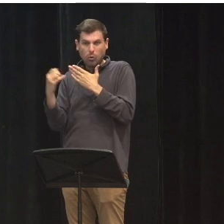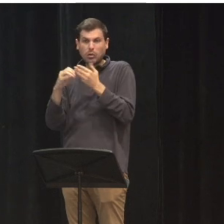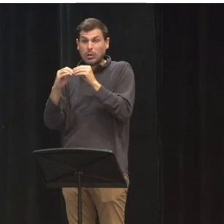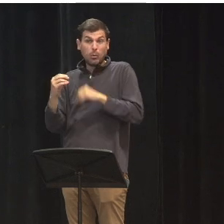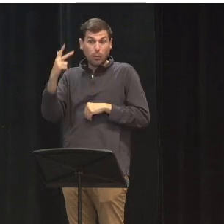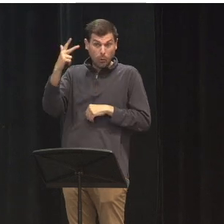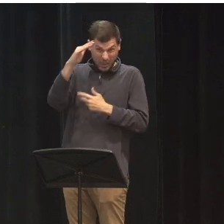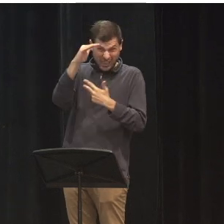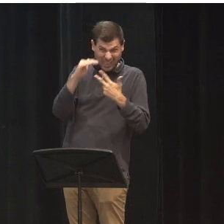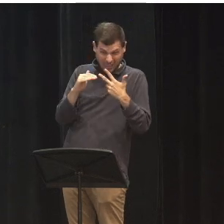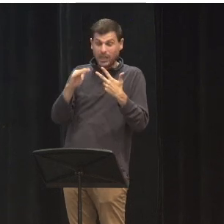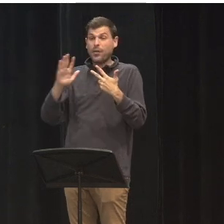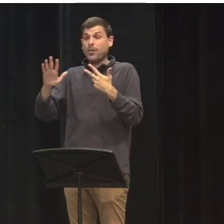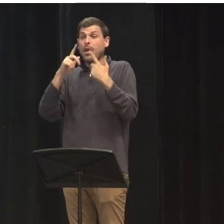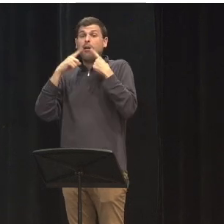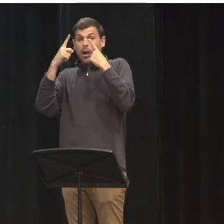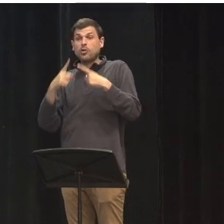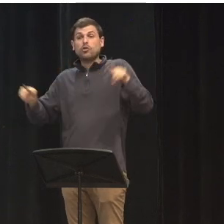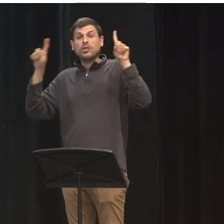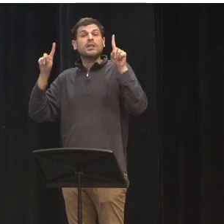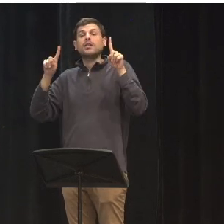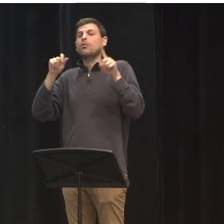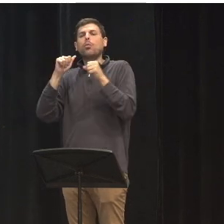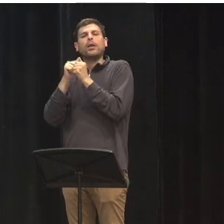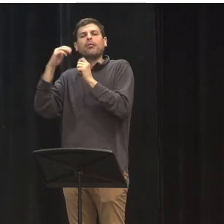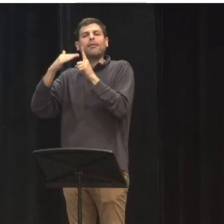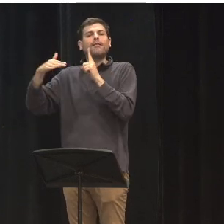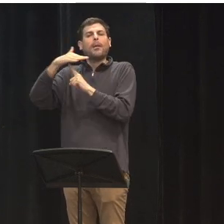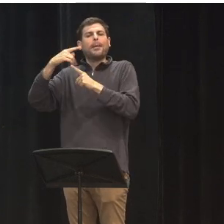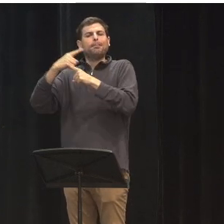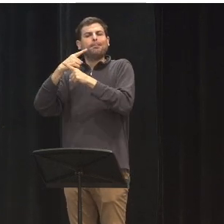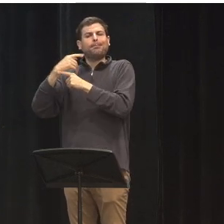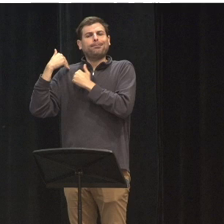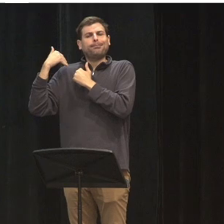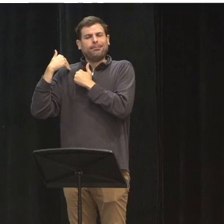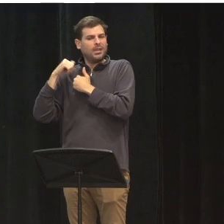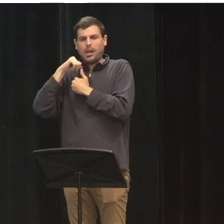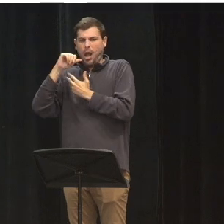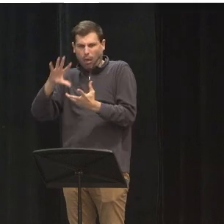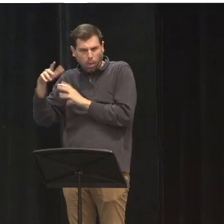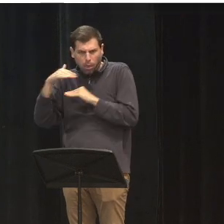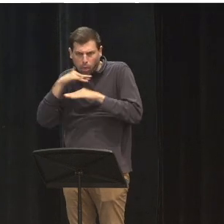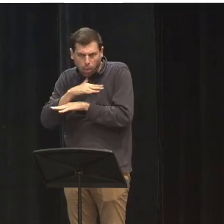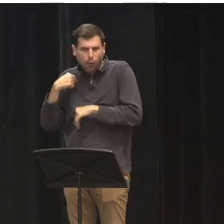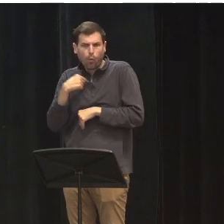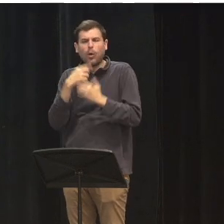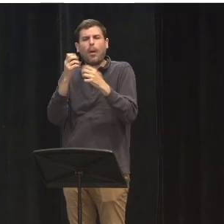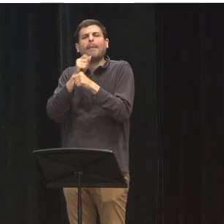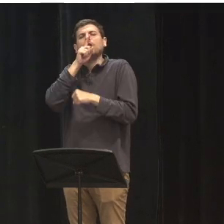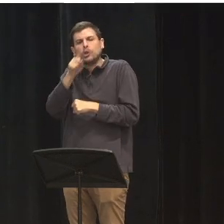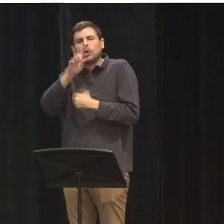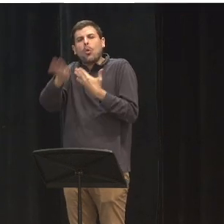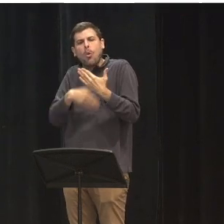and operation be achieved in an environmentally responsible manner. CB1 would like to ensure that the final